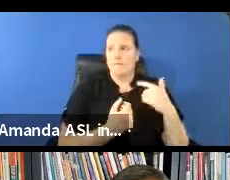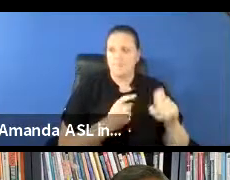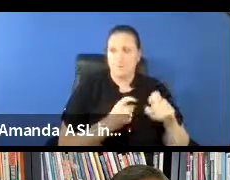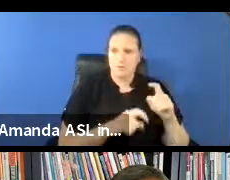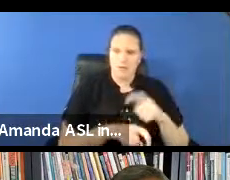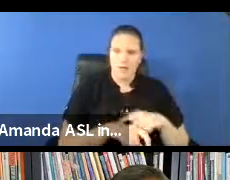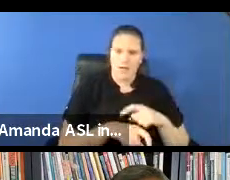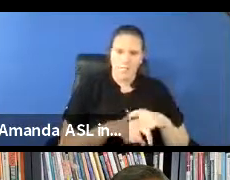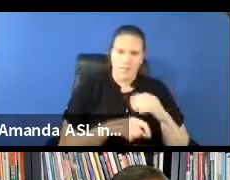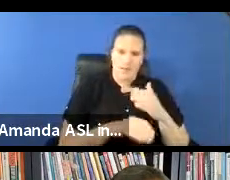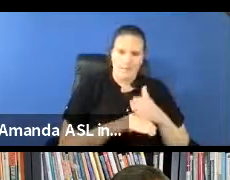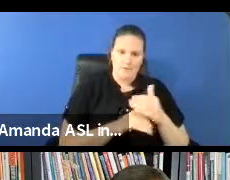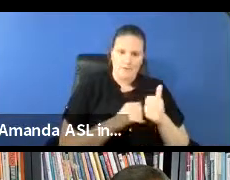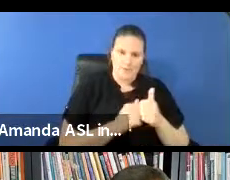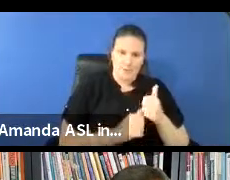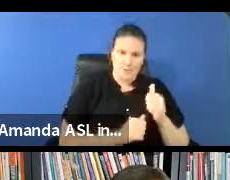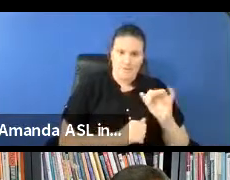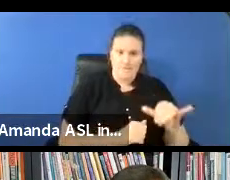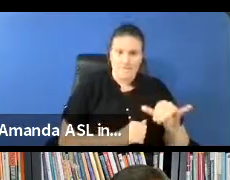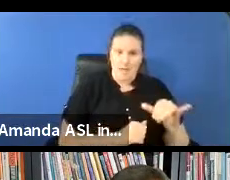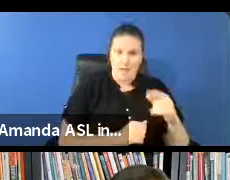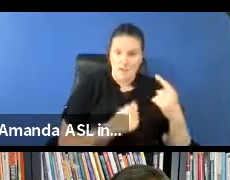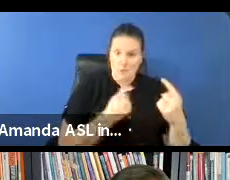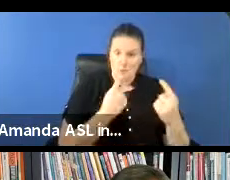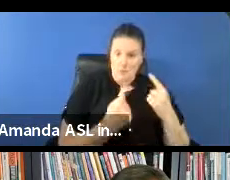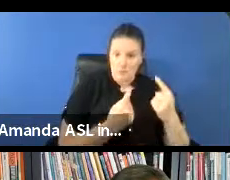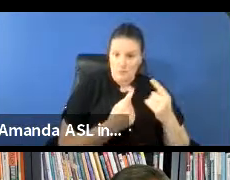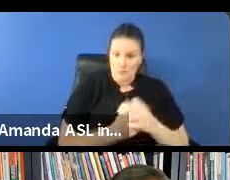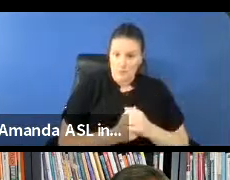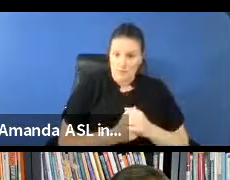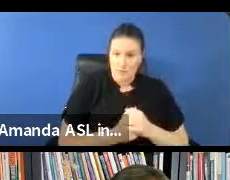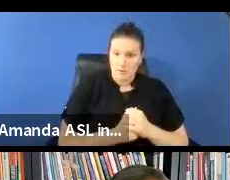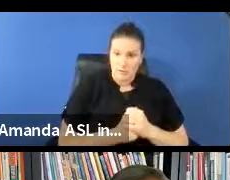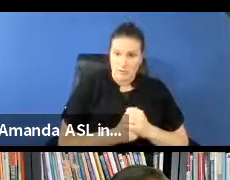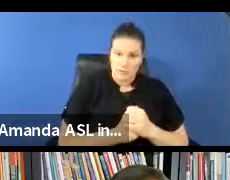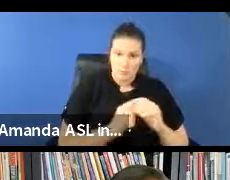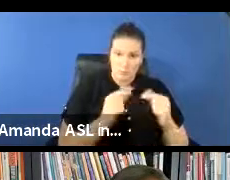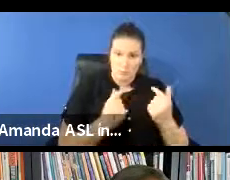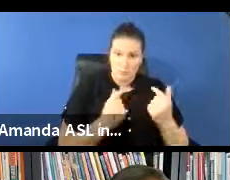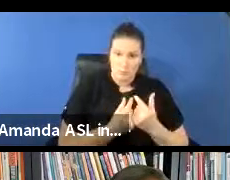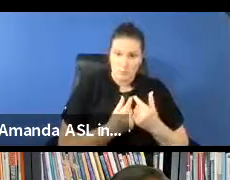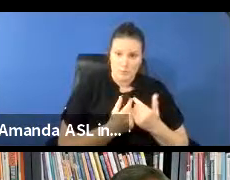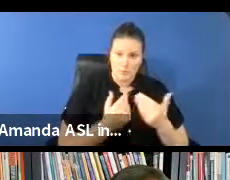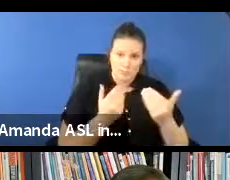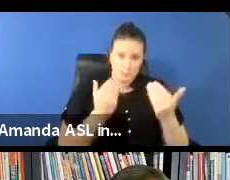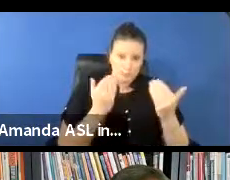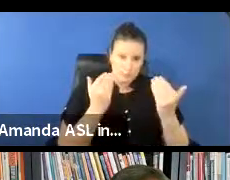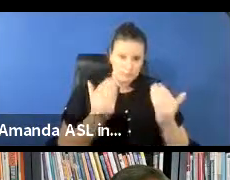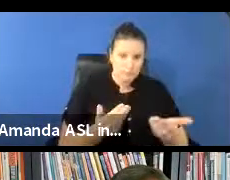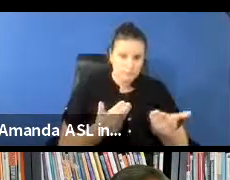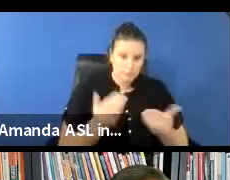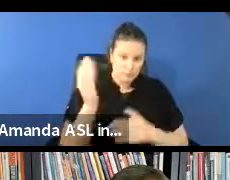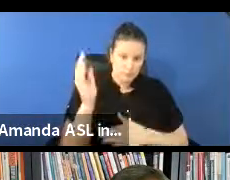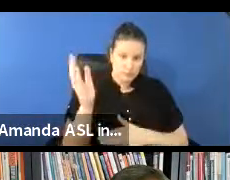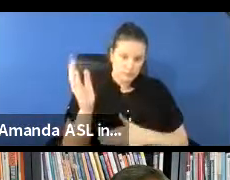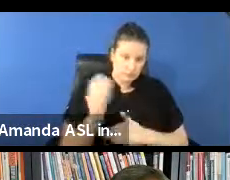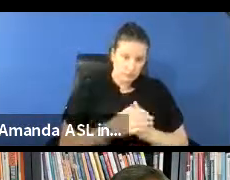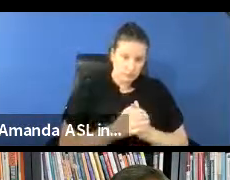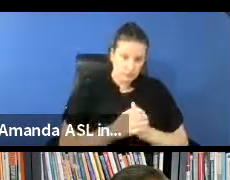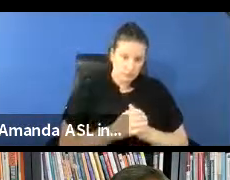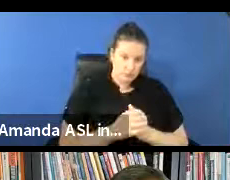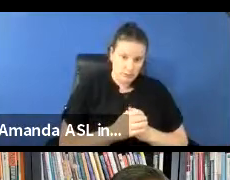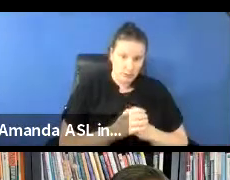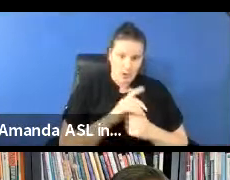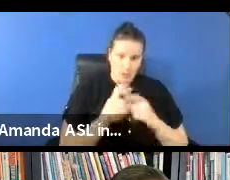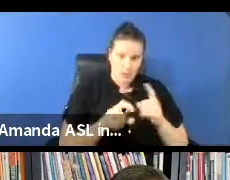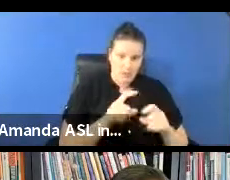time period after each of those. I'm wondering if the group wants to proceed to presentations and then just ask